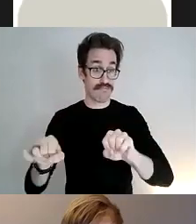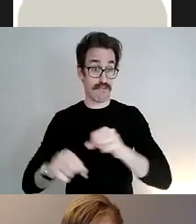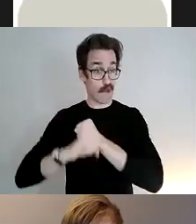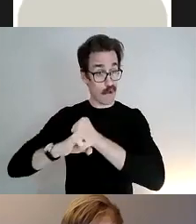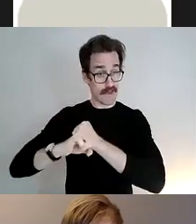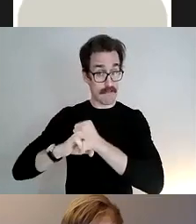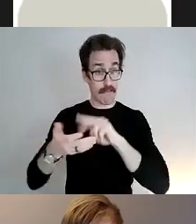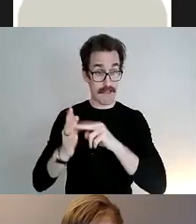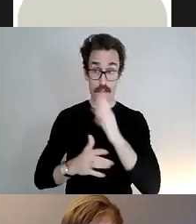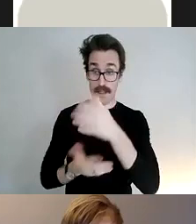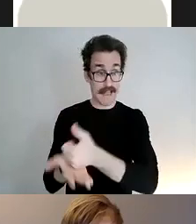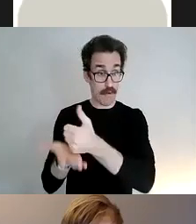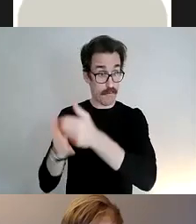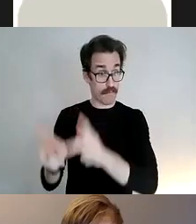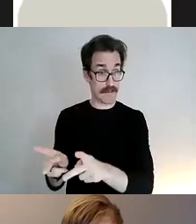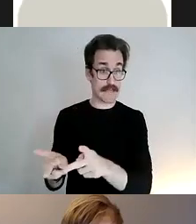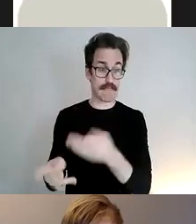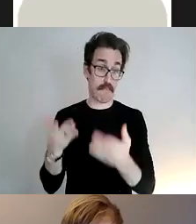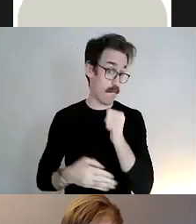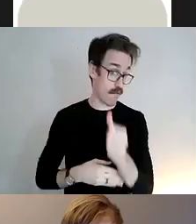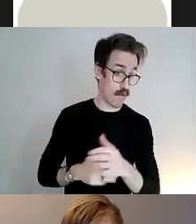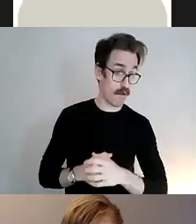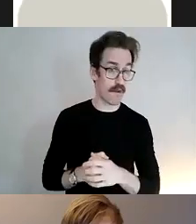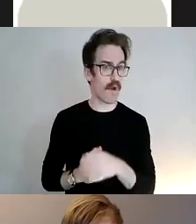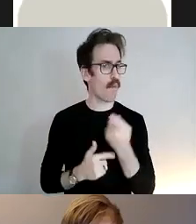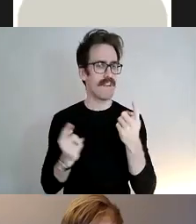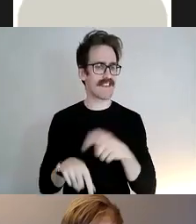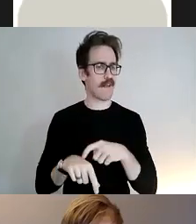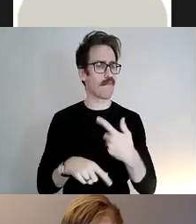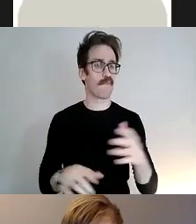that will help. I had a call from someone who was concerned about